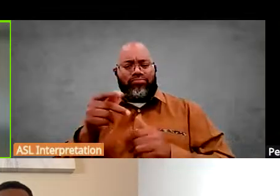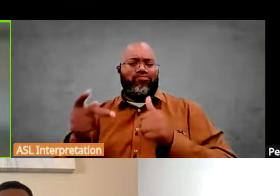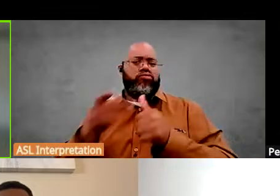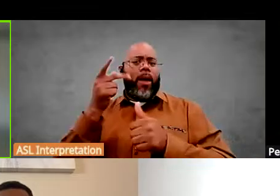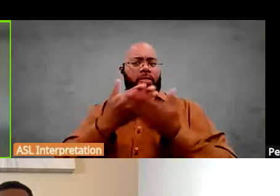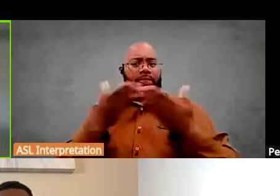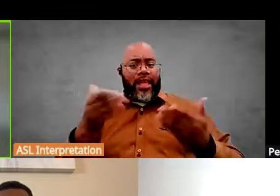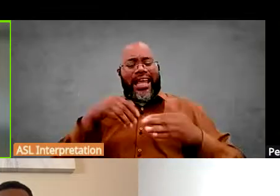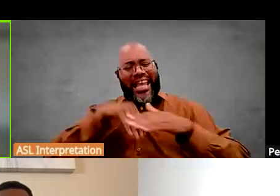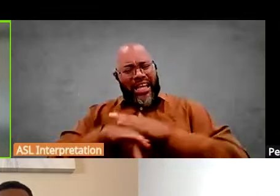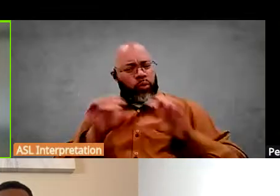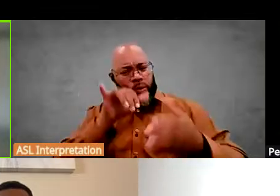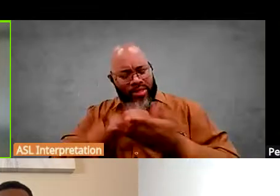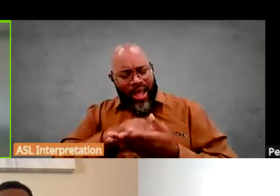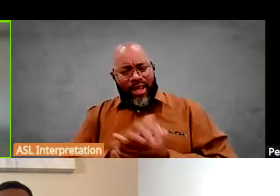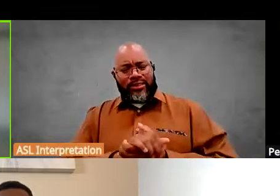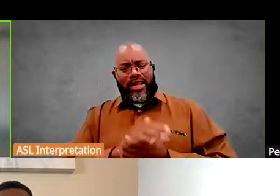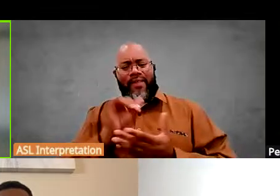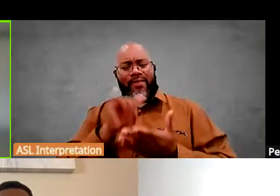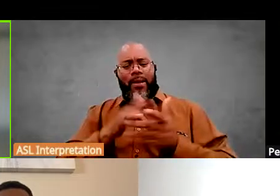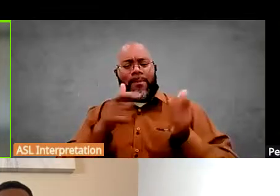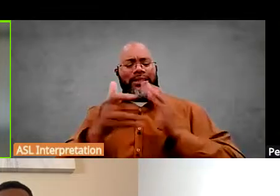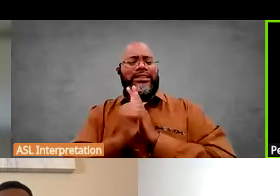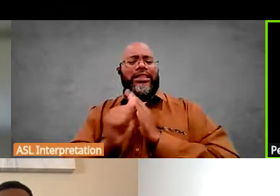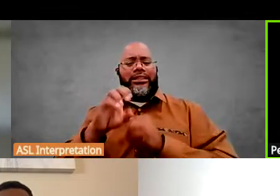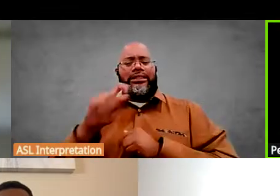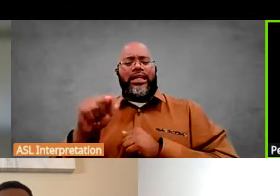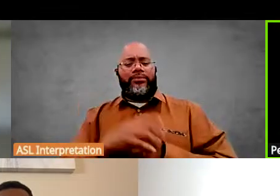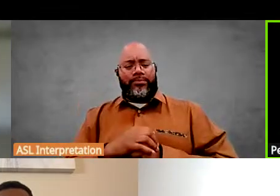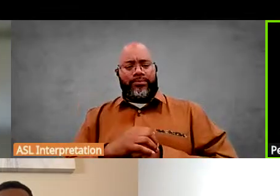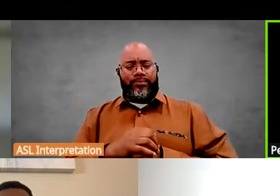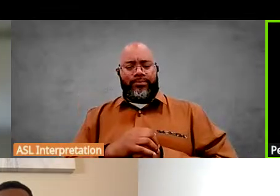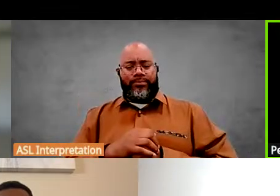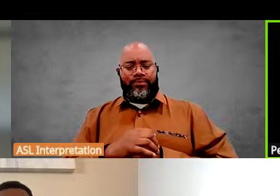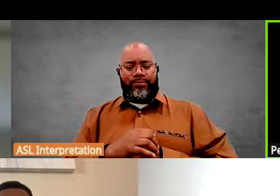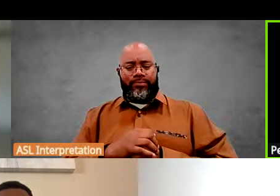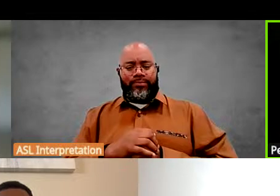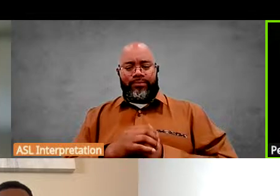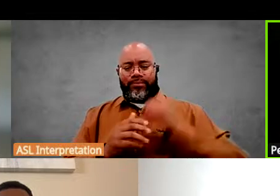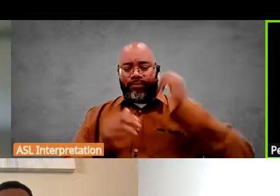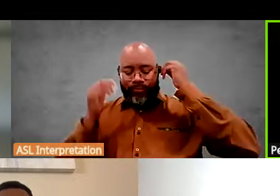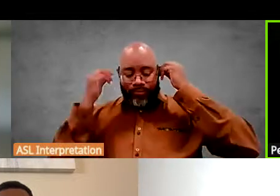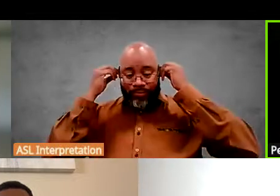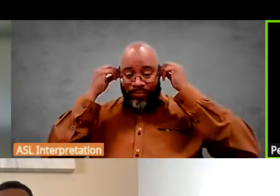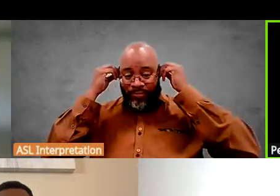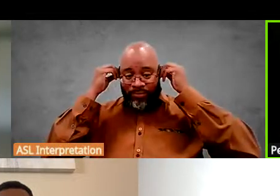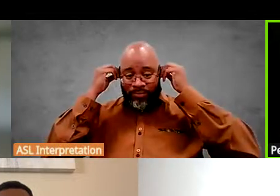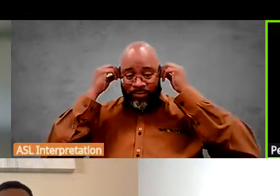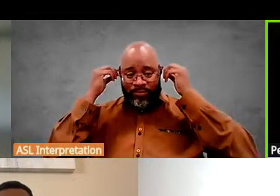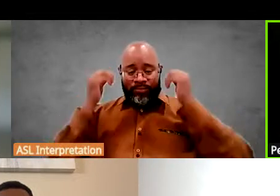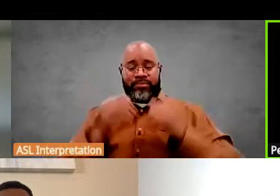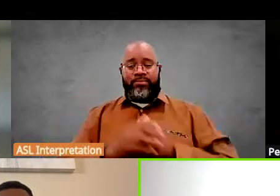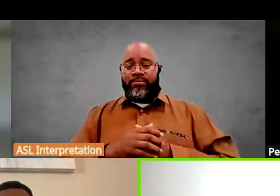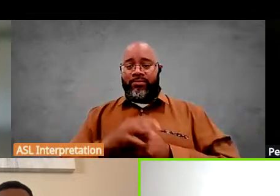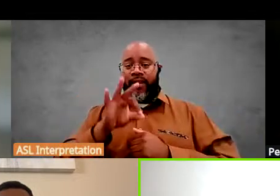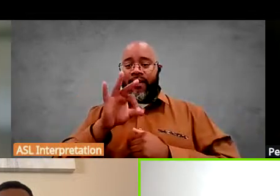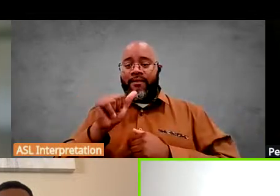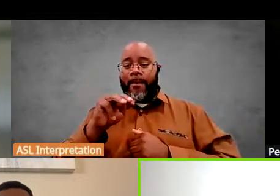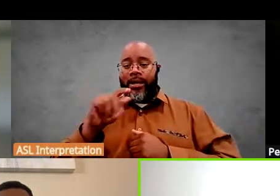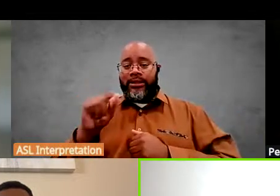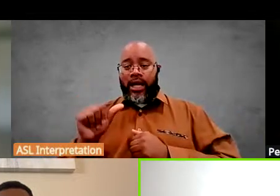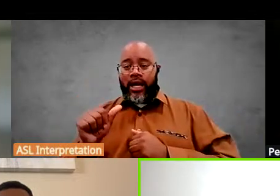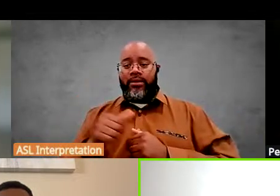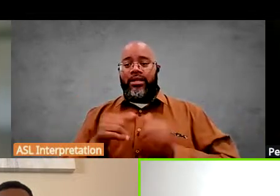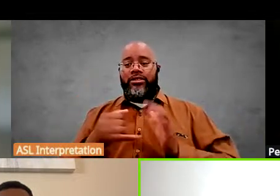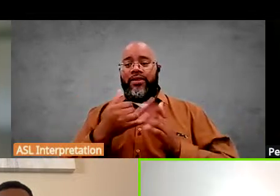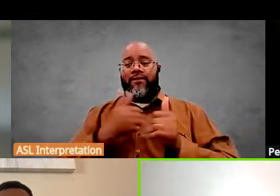in and do that, and that's your biggest skill set. Take you far. Awesome, awesome. Famata? Yeah, I'm just going to